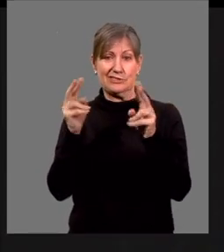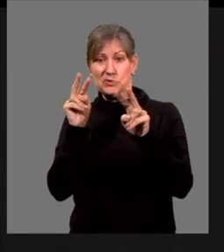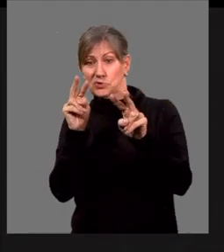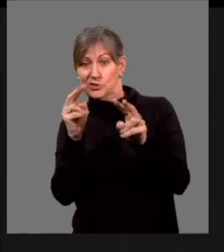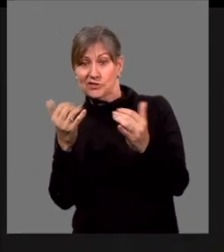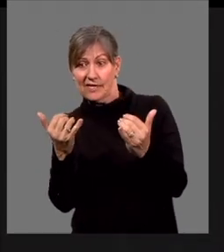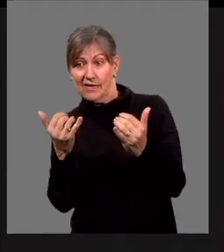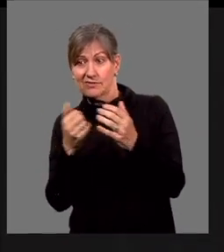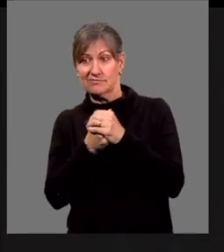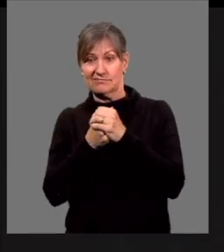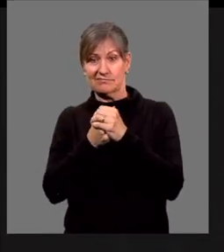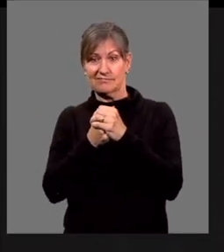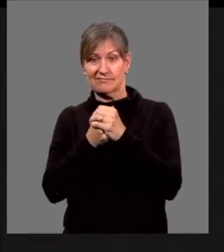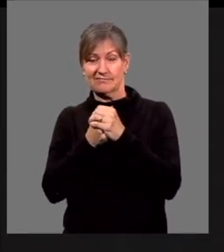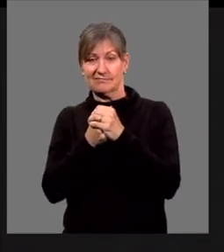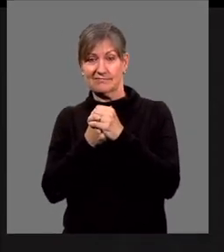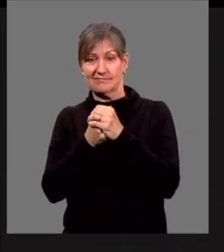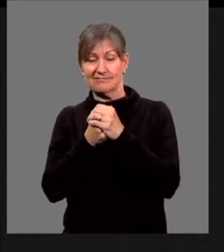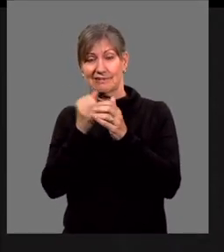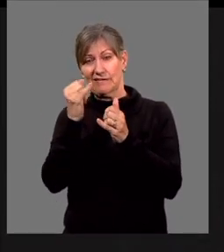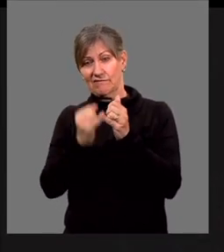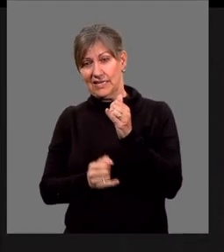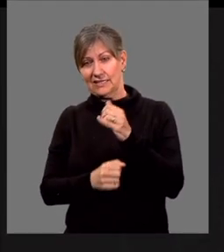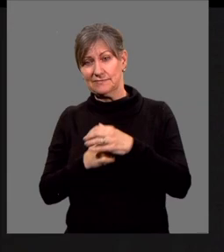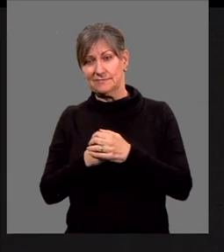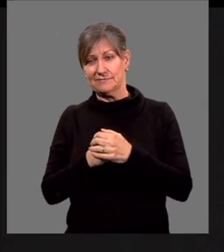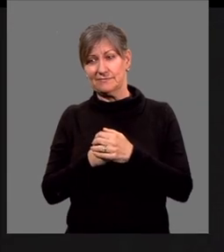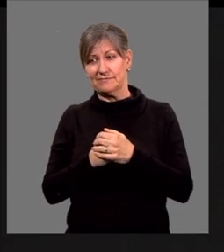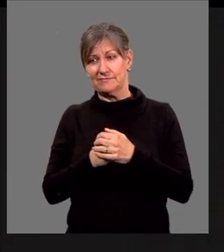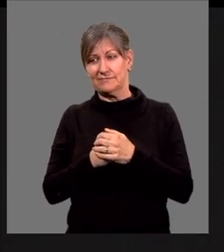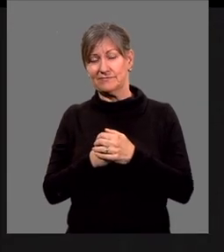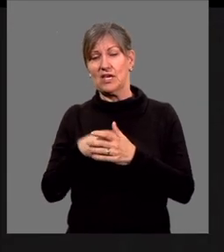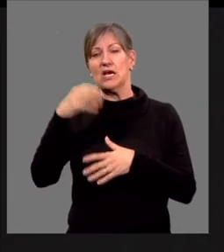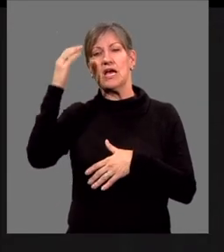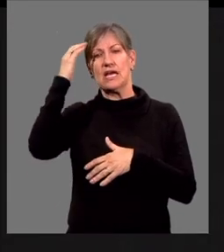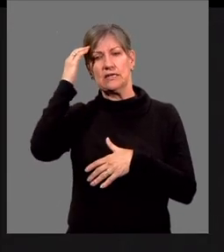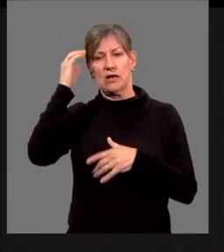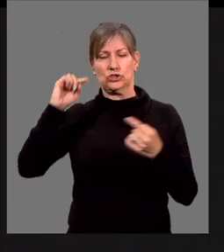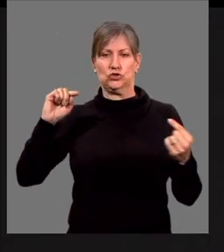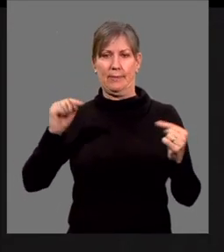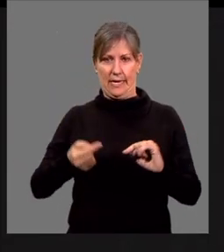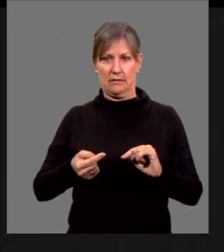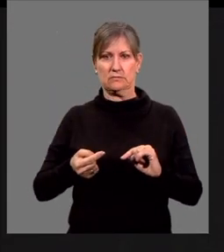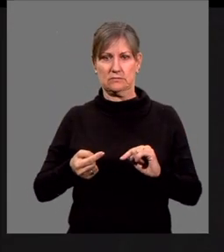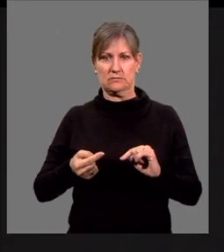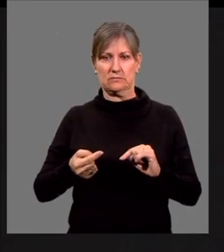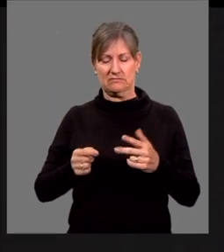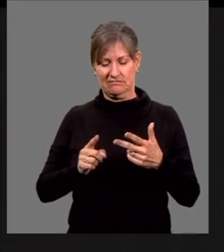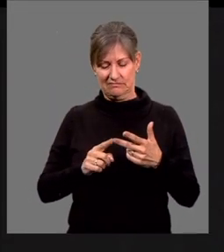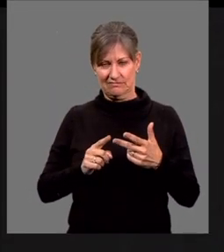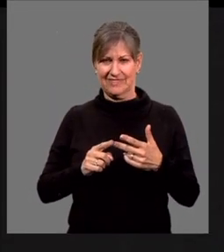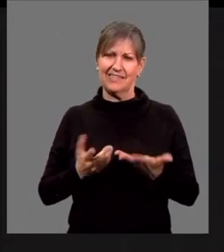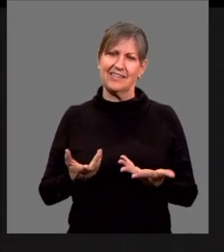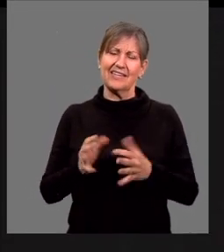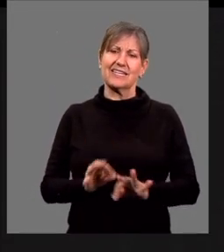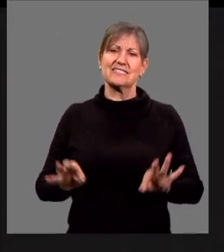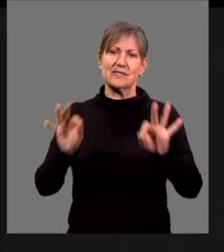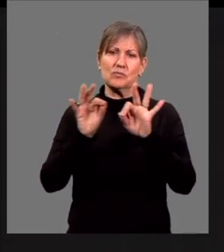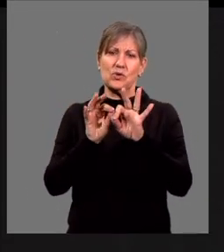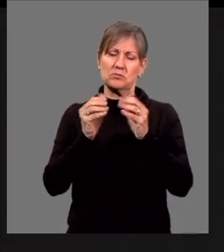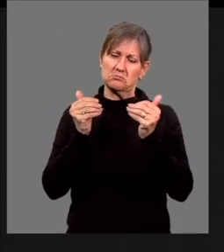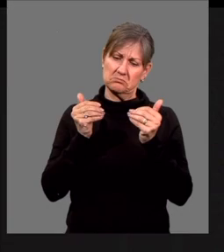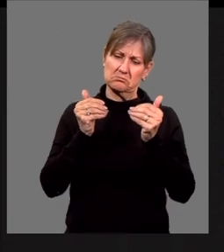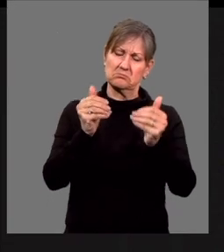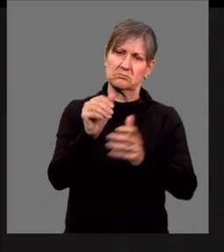at you now. Finally, acknowledge your pain. While it is important to push